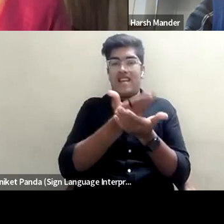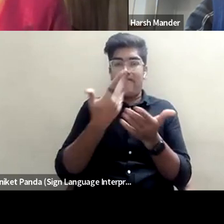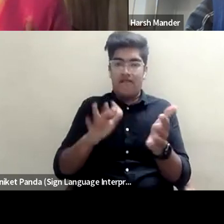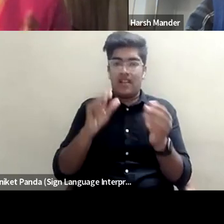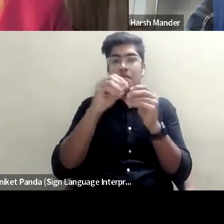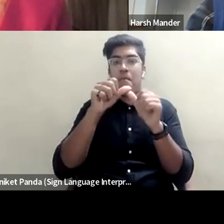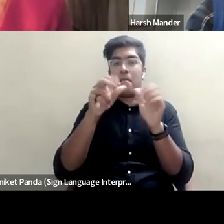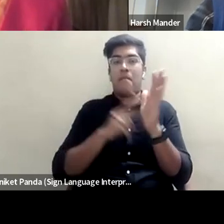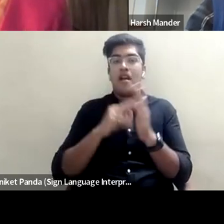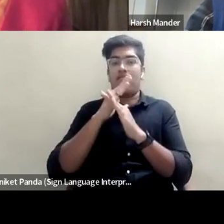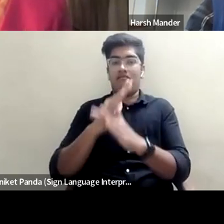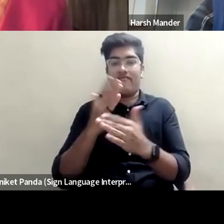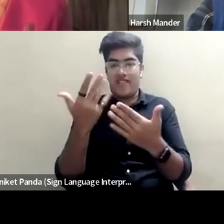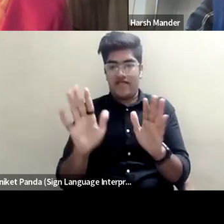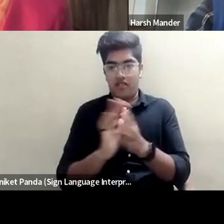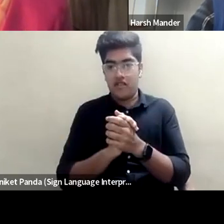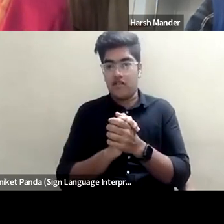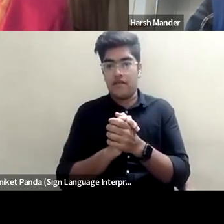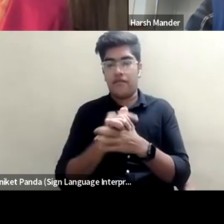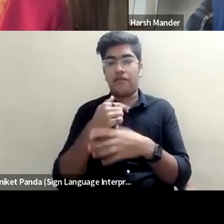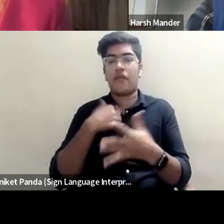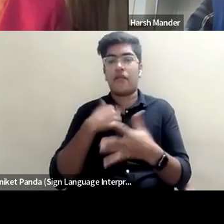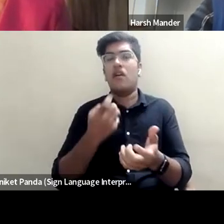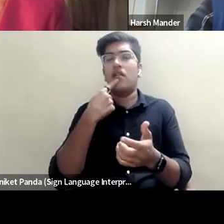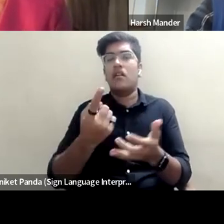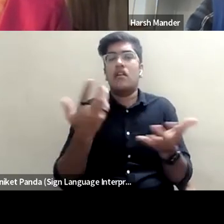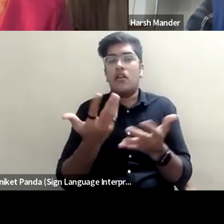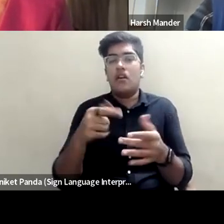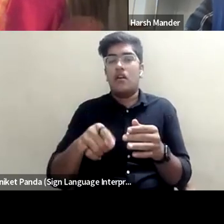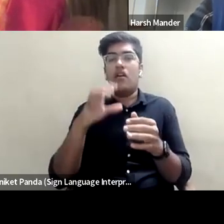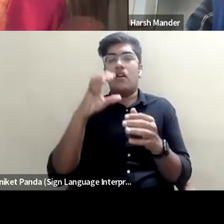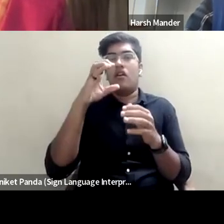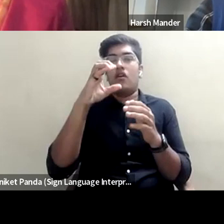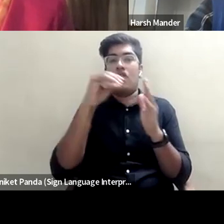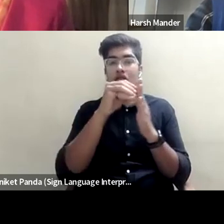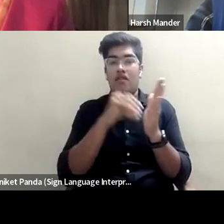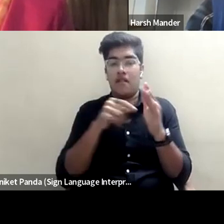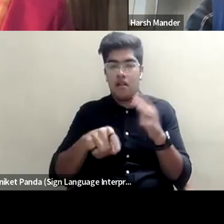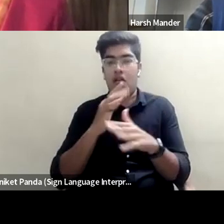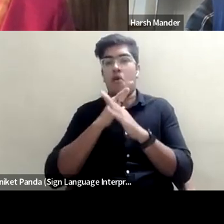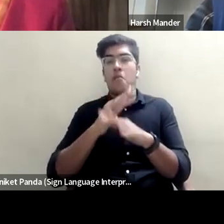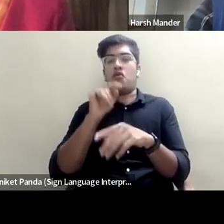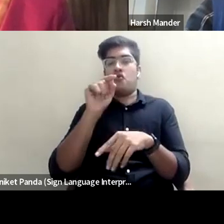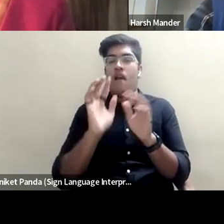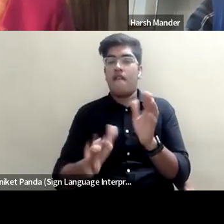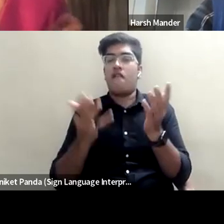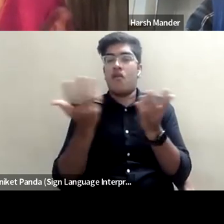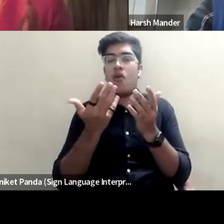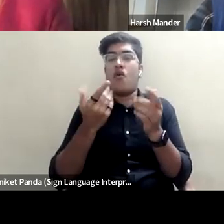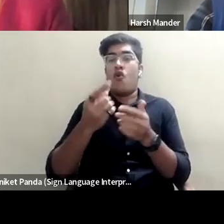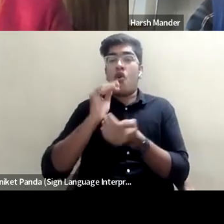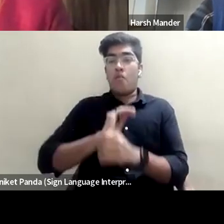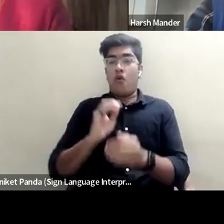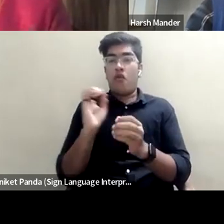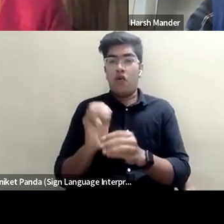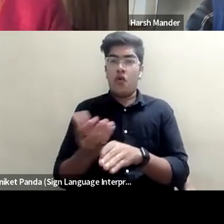trying to say is that the Constitution protects you even before you are born.